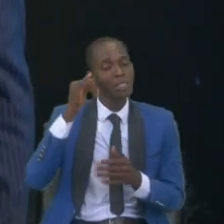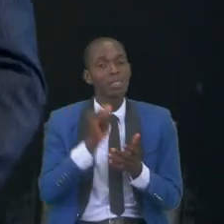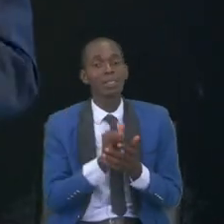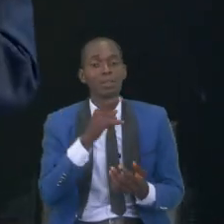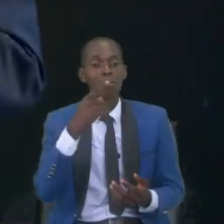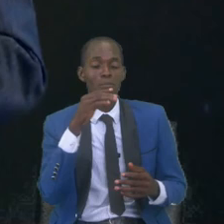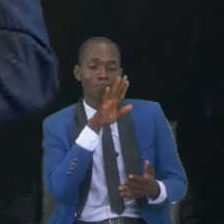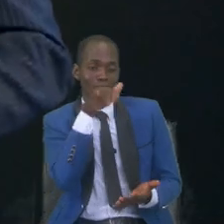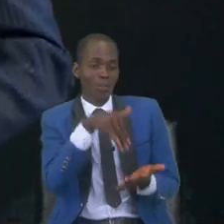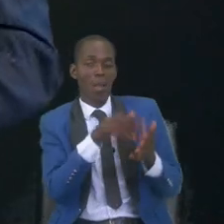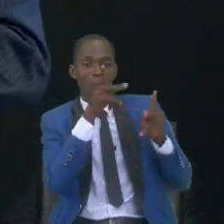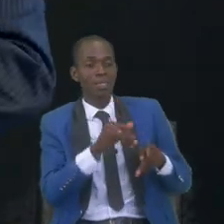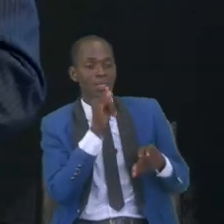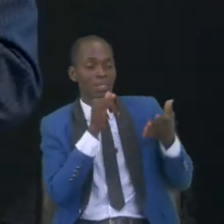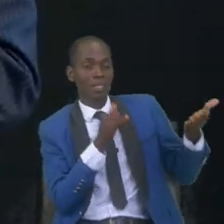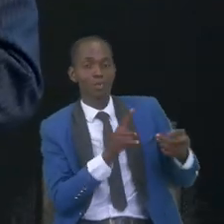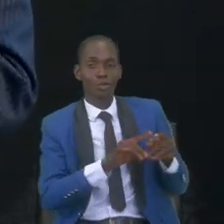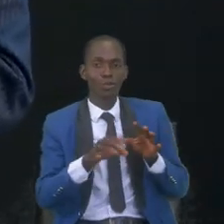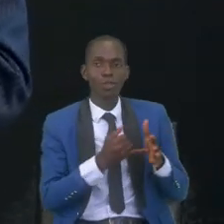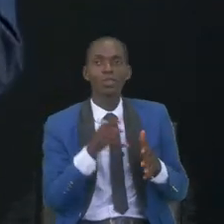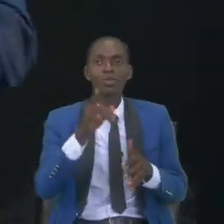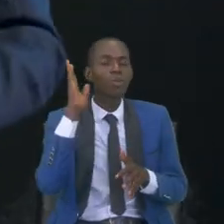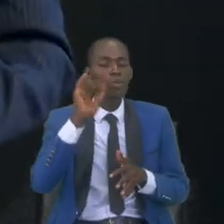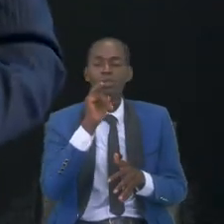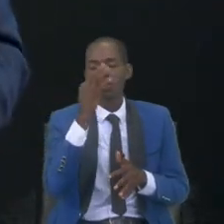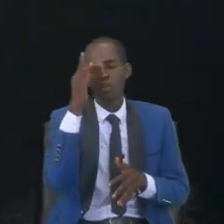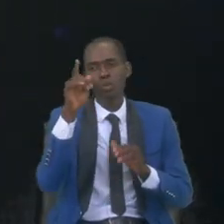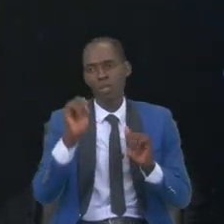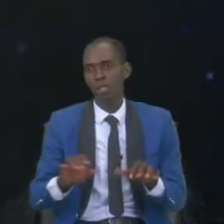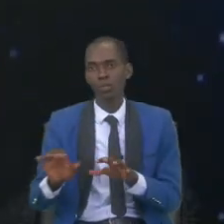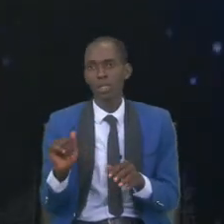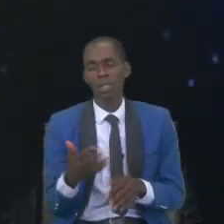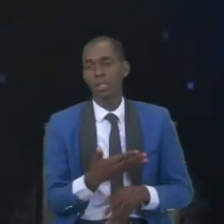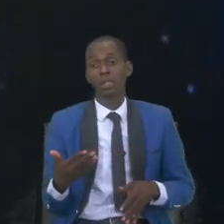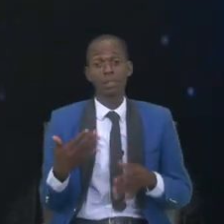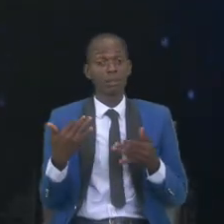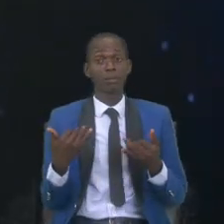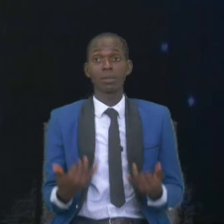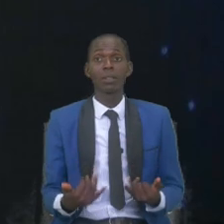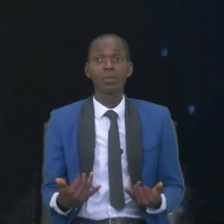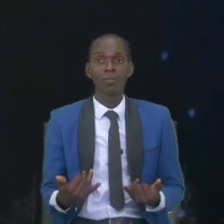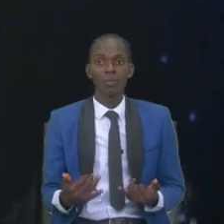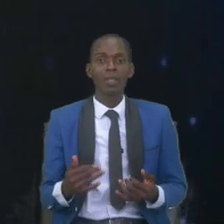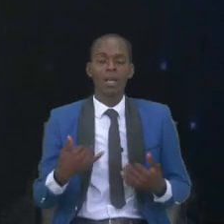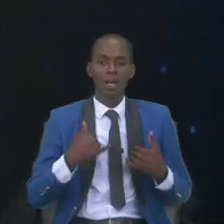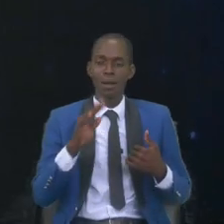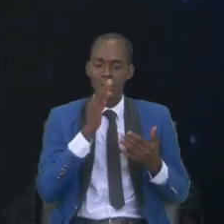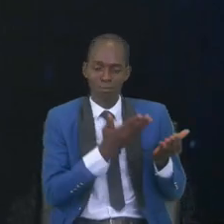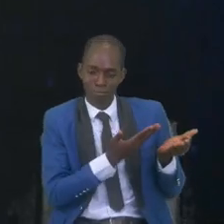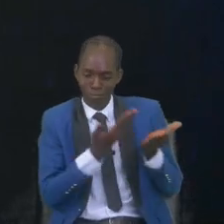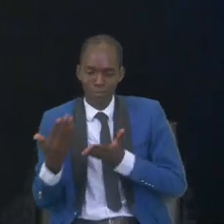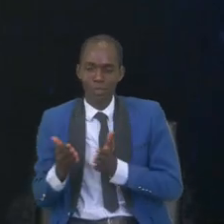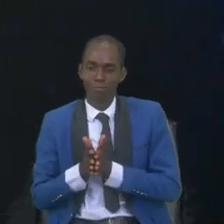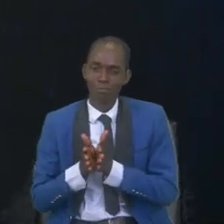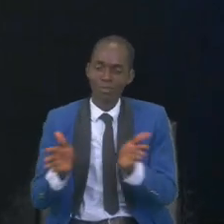to do it, you will not know you could do anything. So, already, I'm brought on the platform.